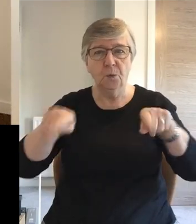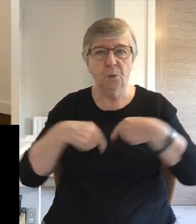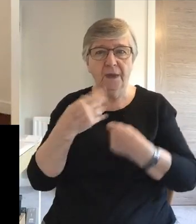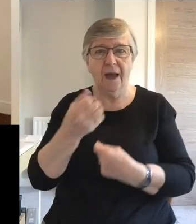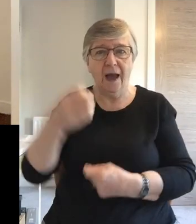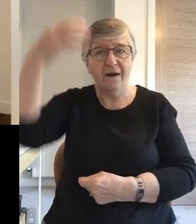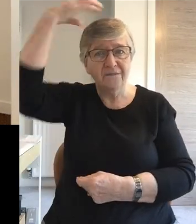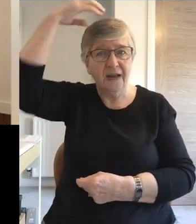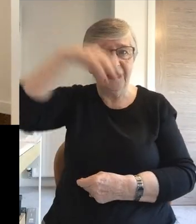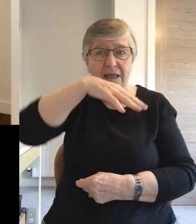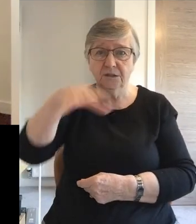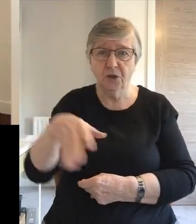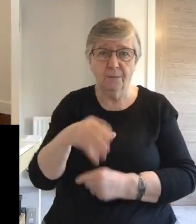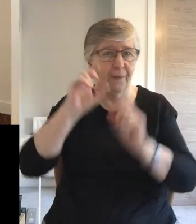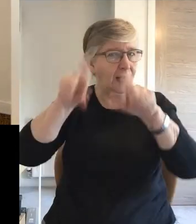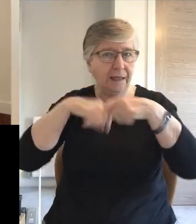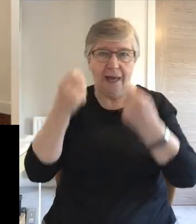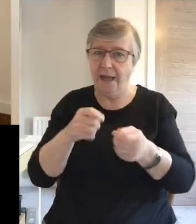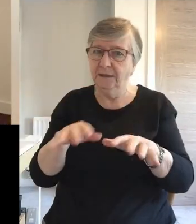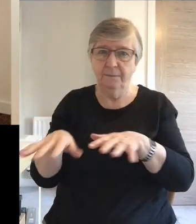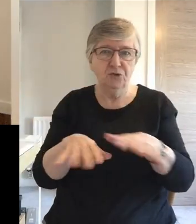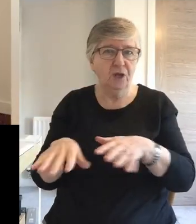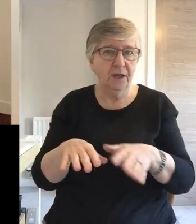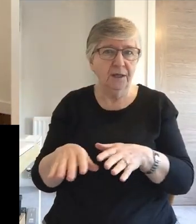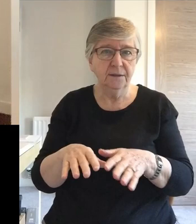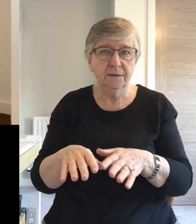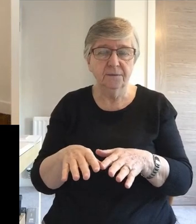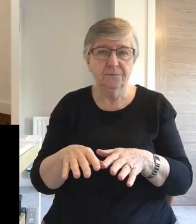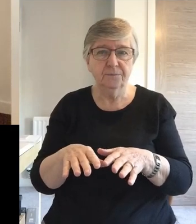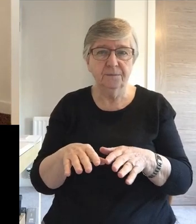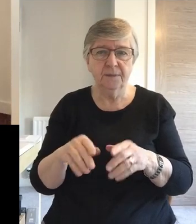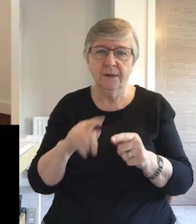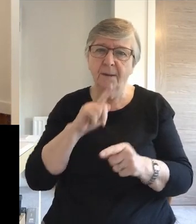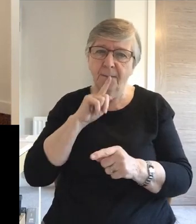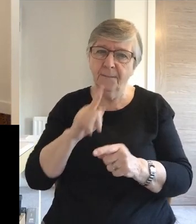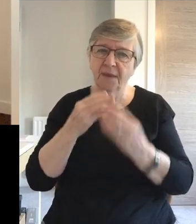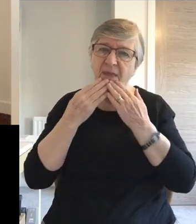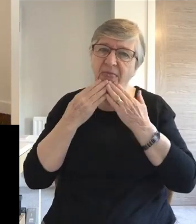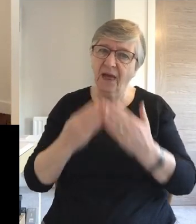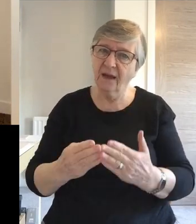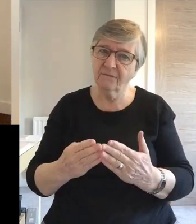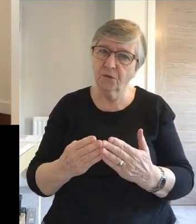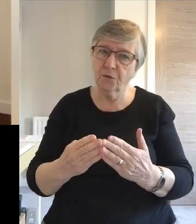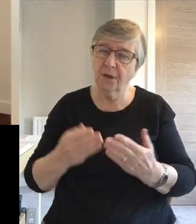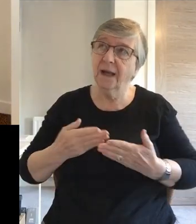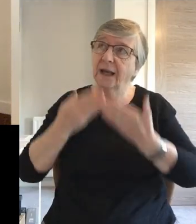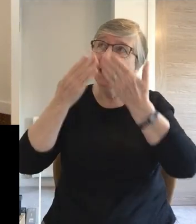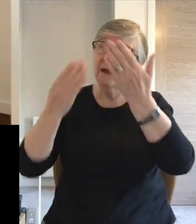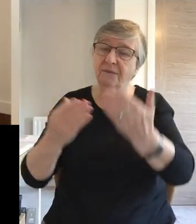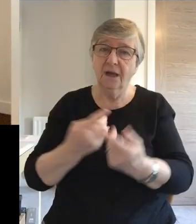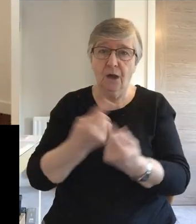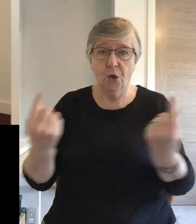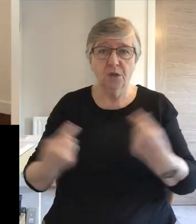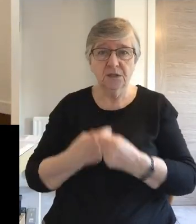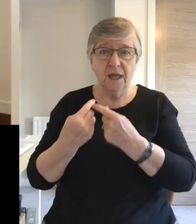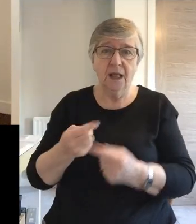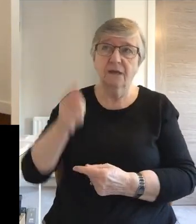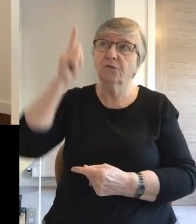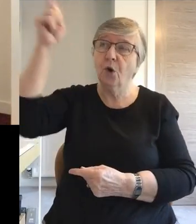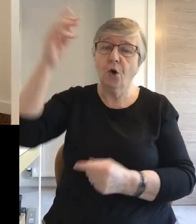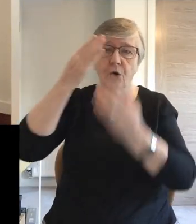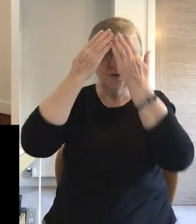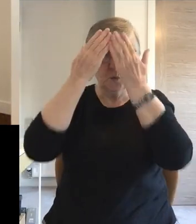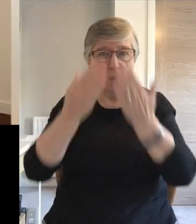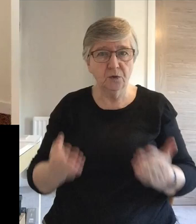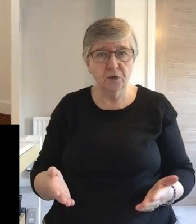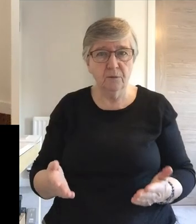kingdom that cannot be shaken, let us be thankful, dedicating ourselves to God's worship